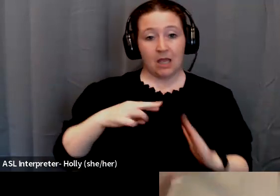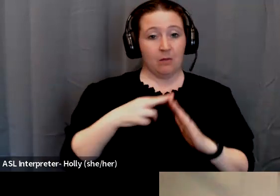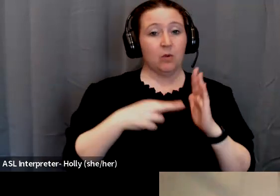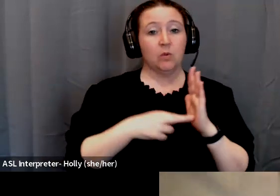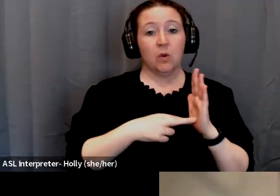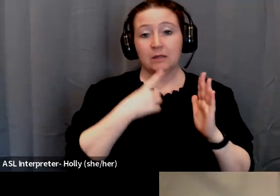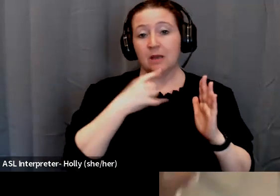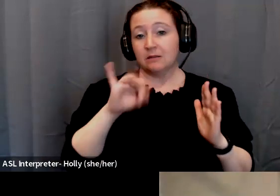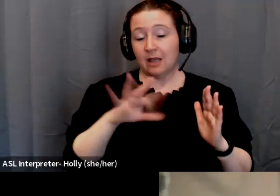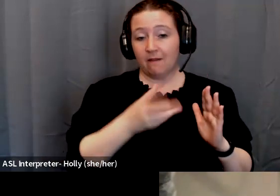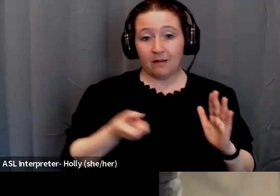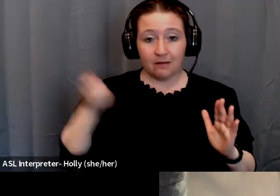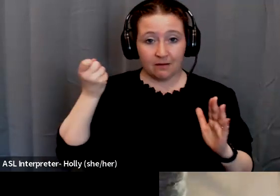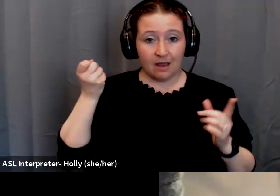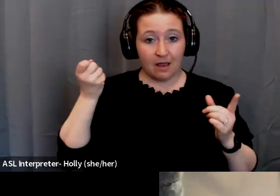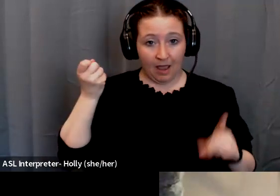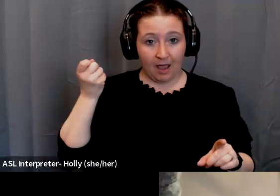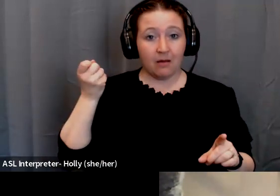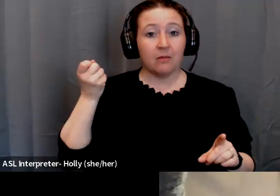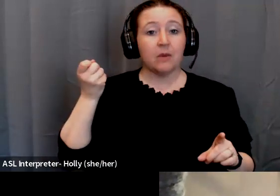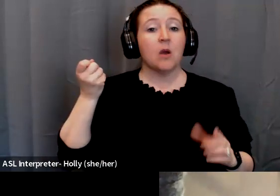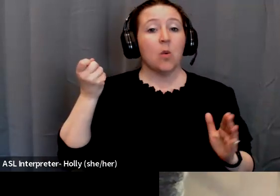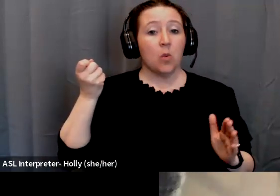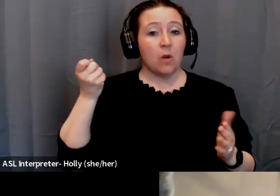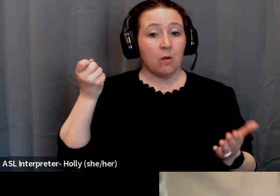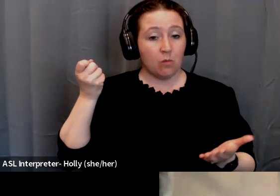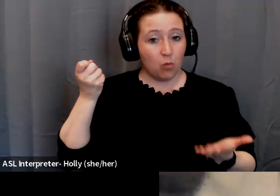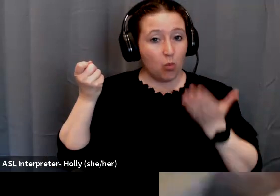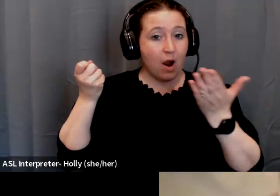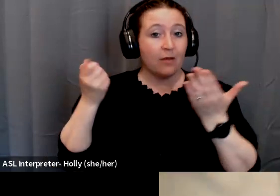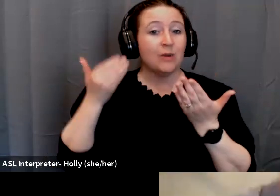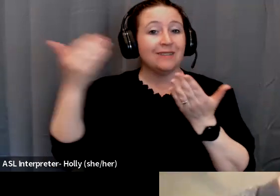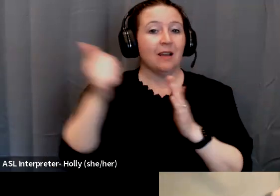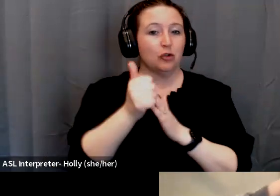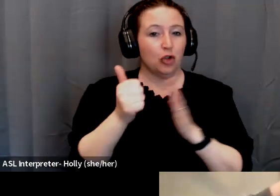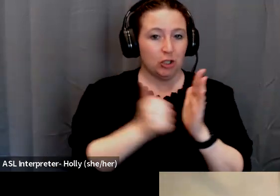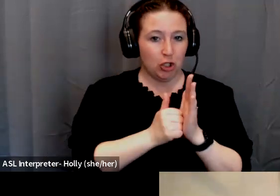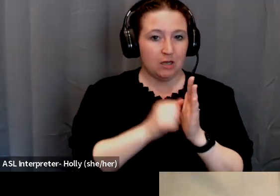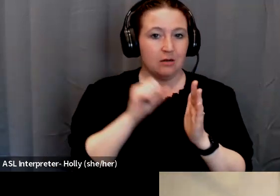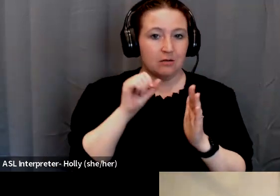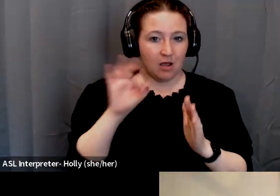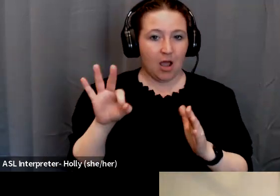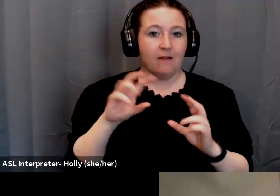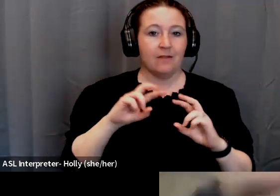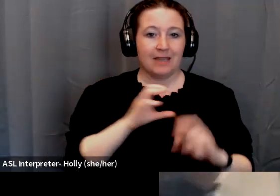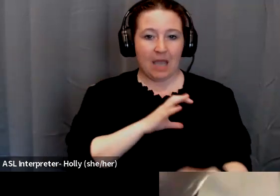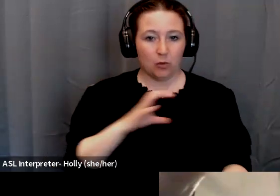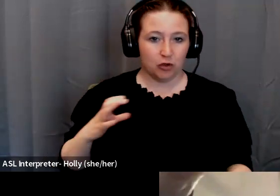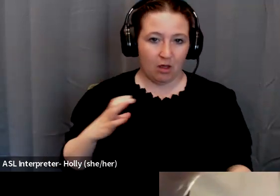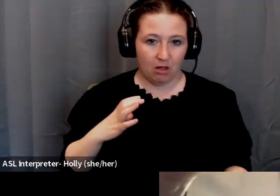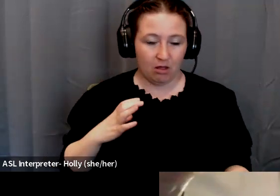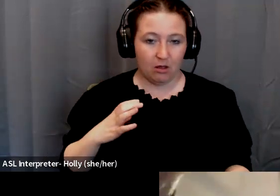when something gets tabled, it gets then brought to the next agenda of the sitting council. So